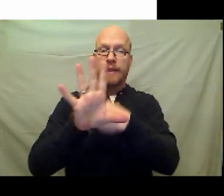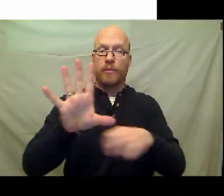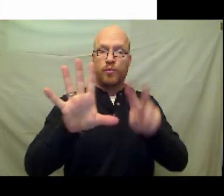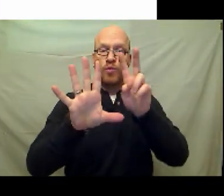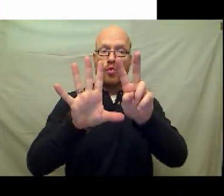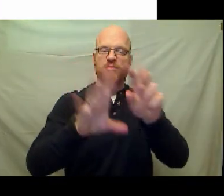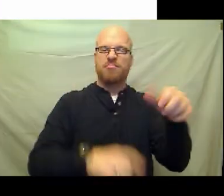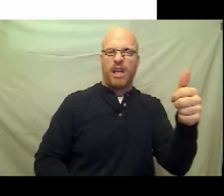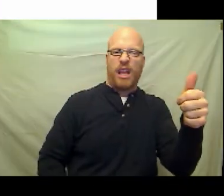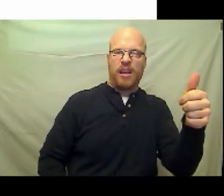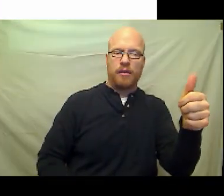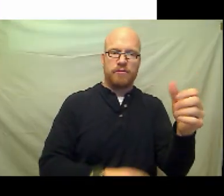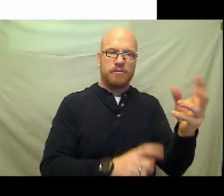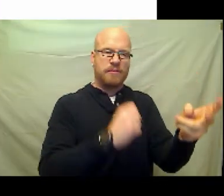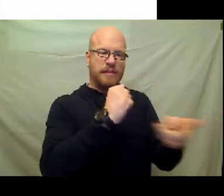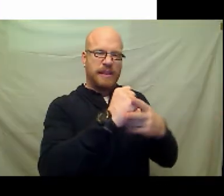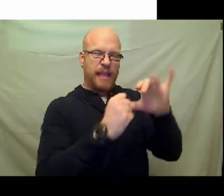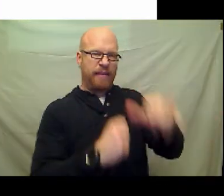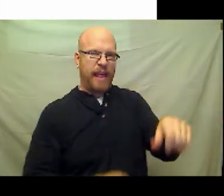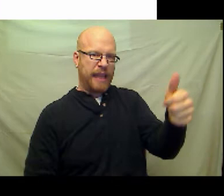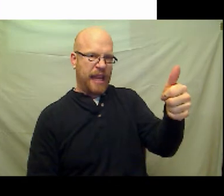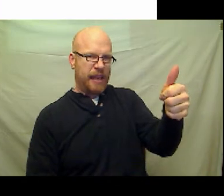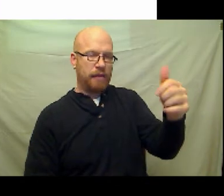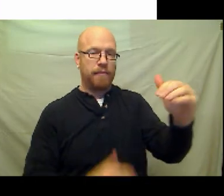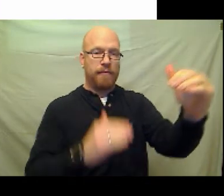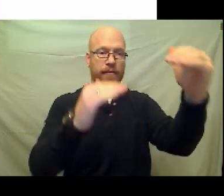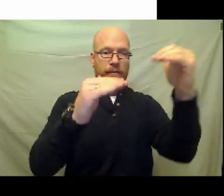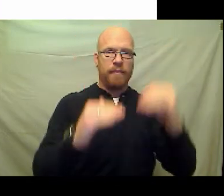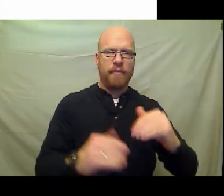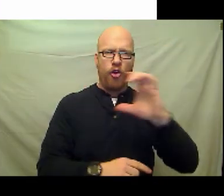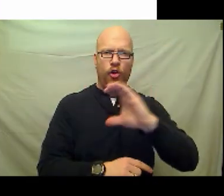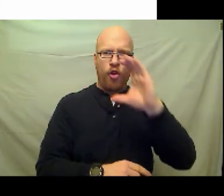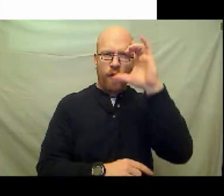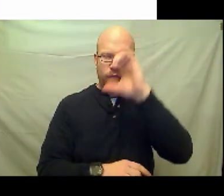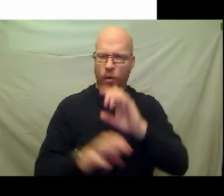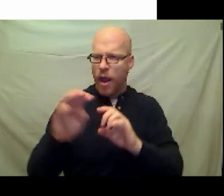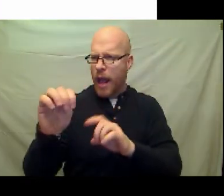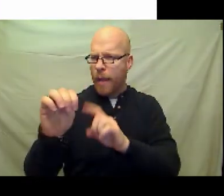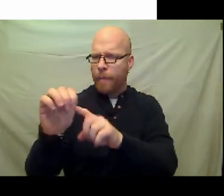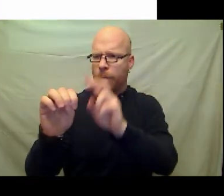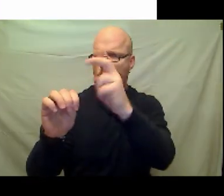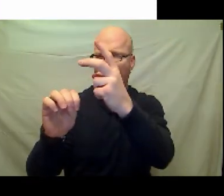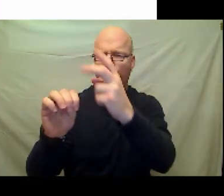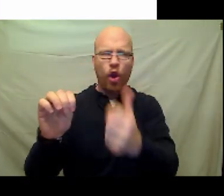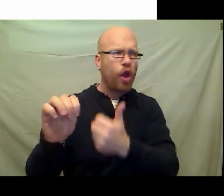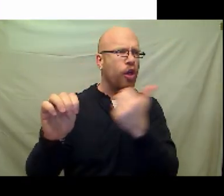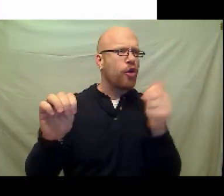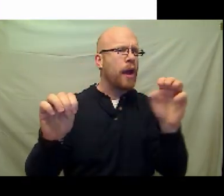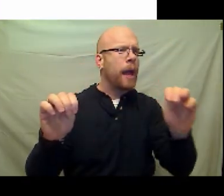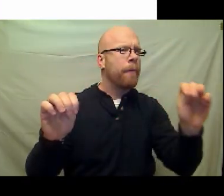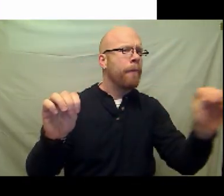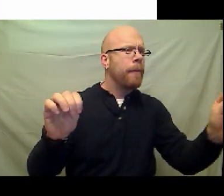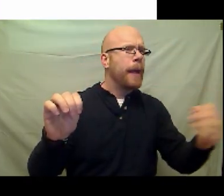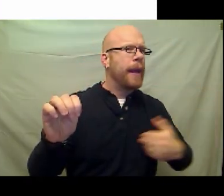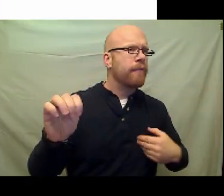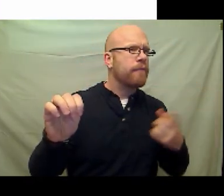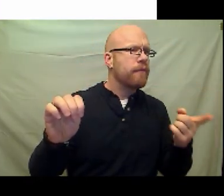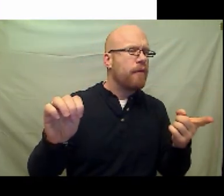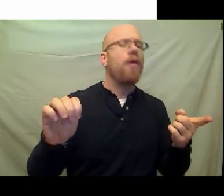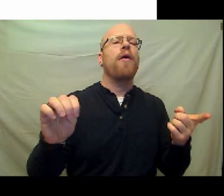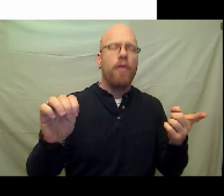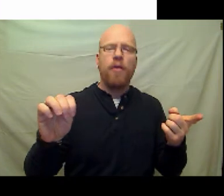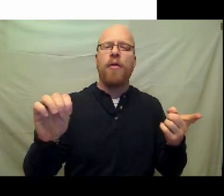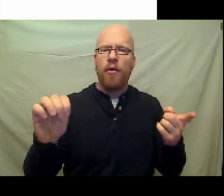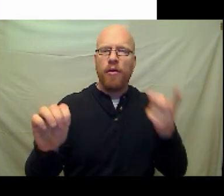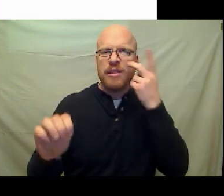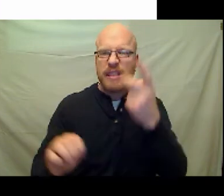We're going to multiply 5 times 2, and it's 10. We'll hold this right there. Next, we're going to look for, we have a first variable is m. We